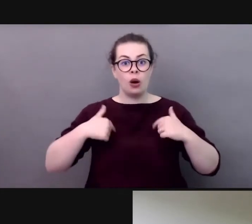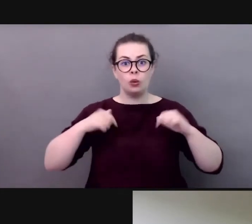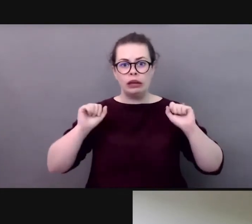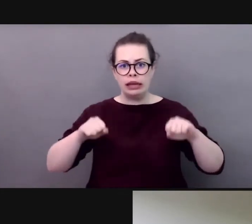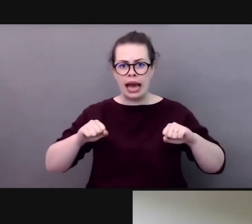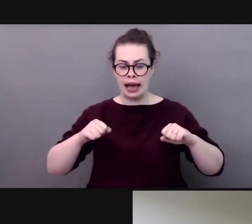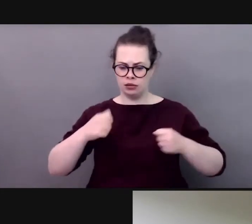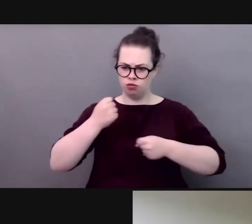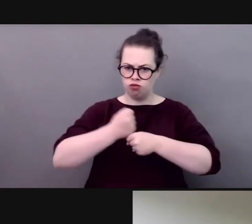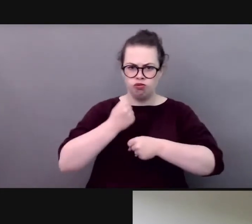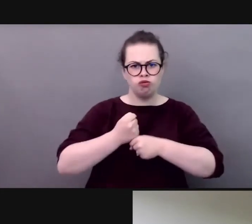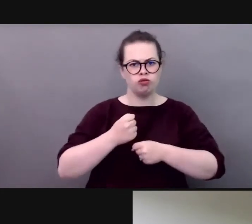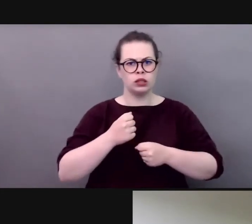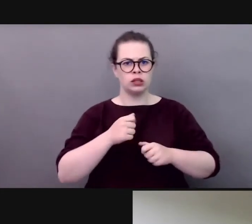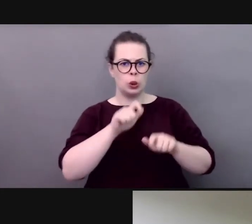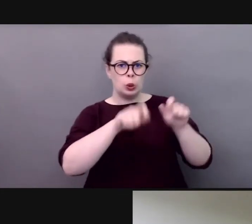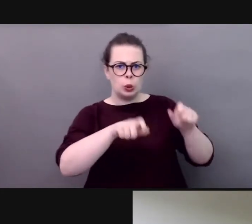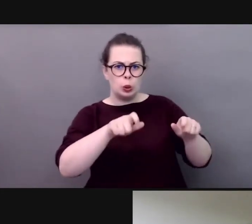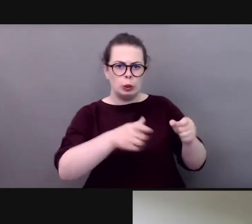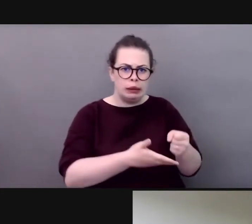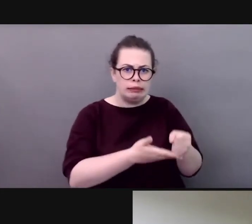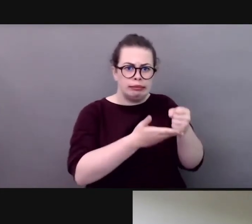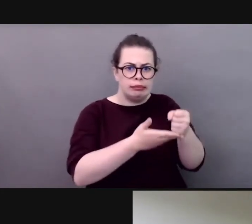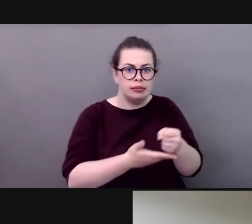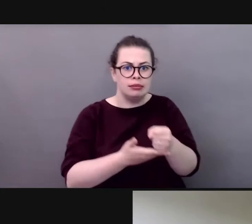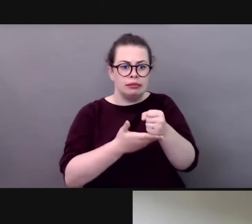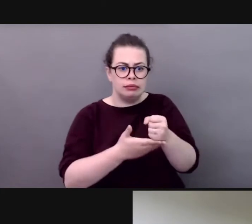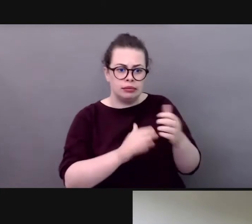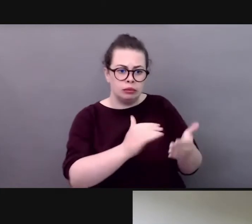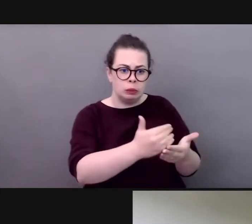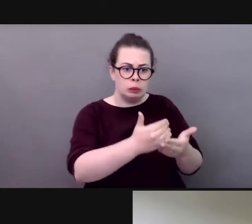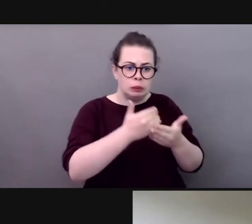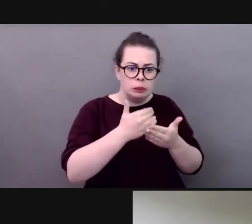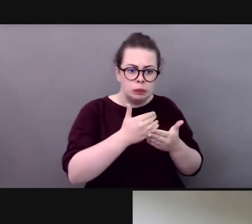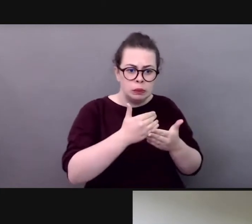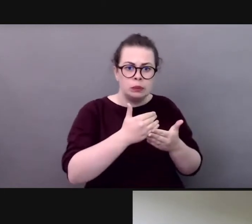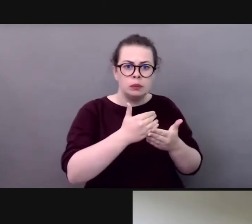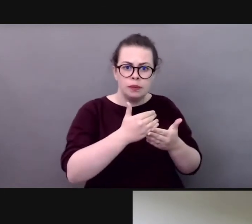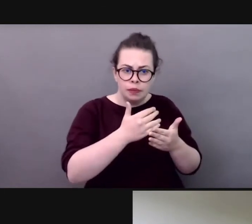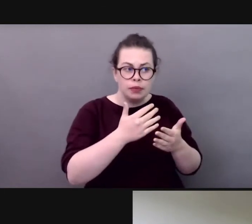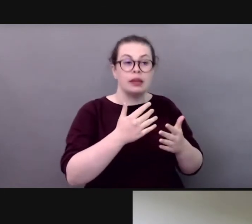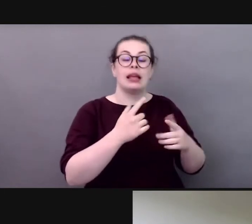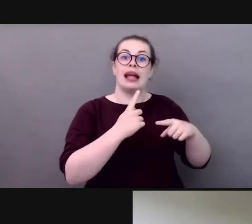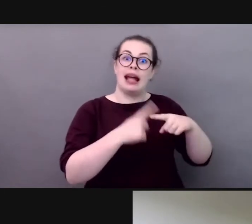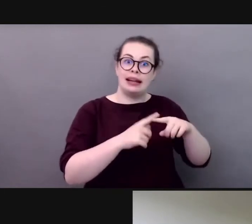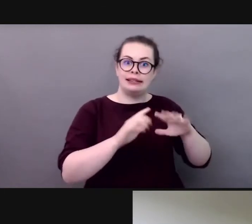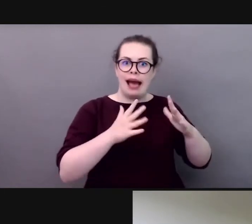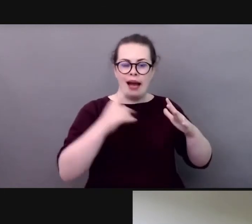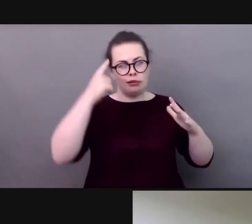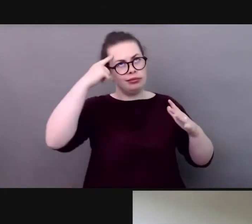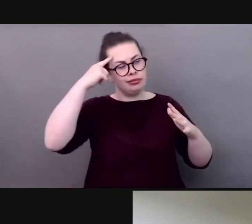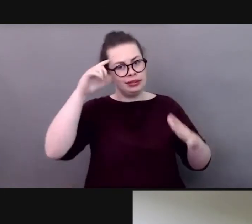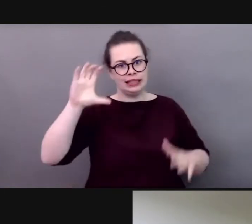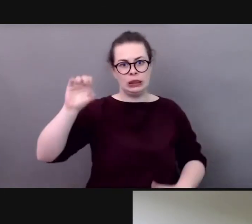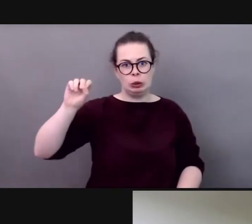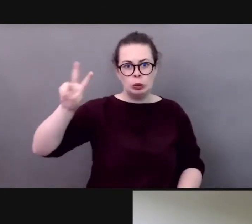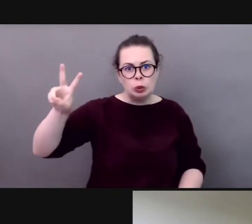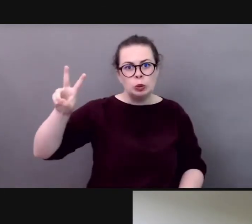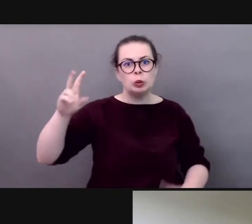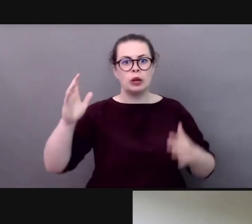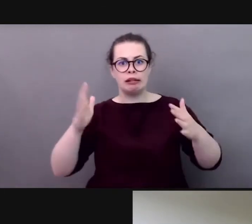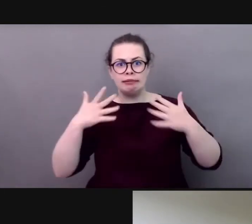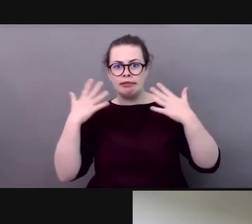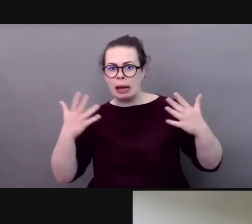environmental risks in humanitarian actions. So we'll be presenting 10 minutes. What the communication